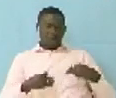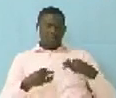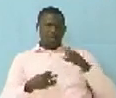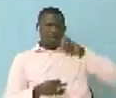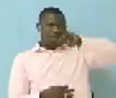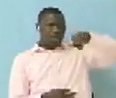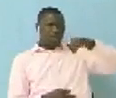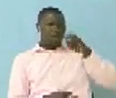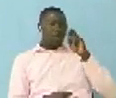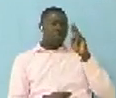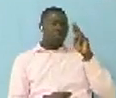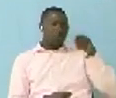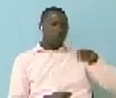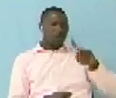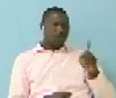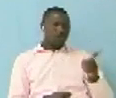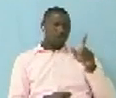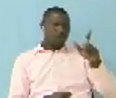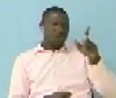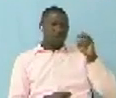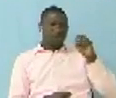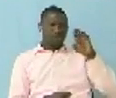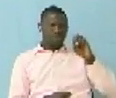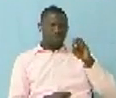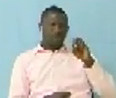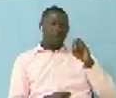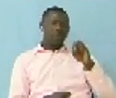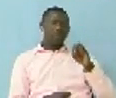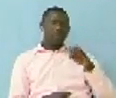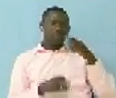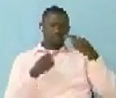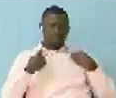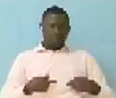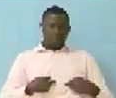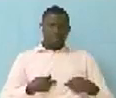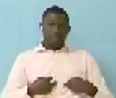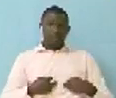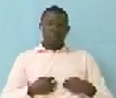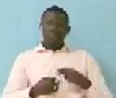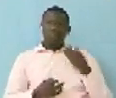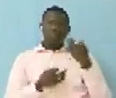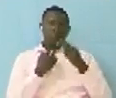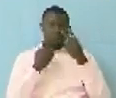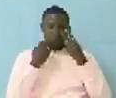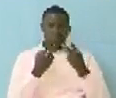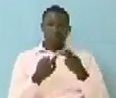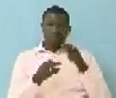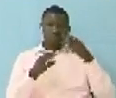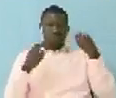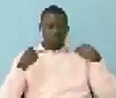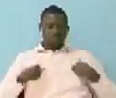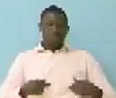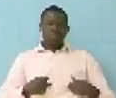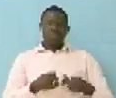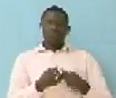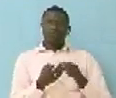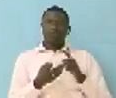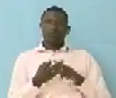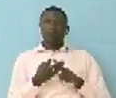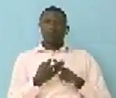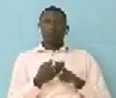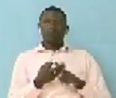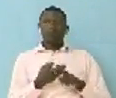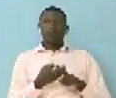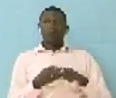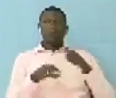I've not seen him wear jungler uniform. So we strike him out. Ali Jeng, you say you didn't